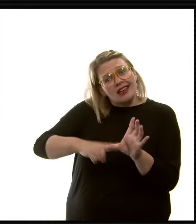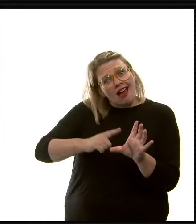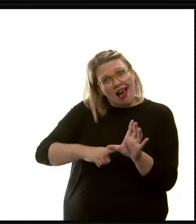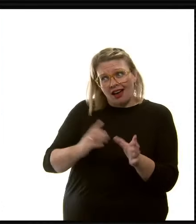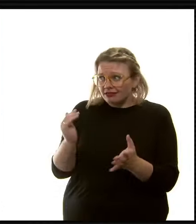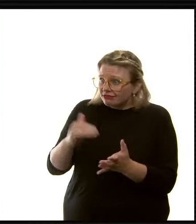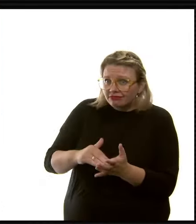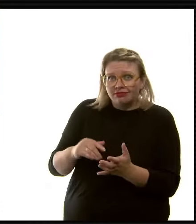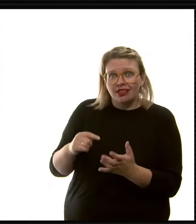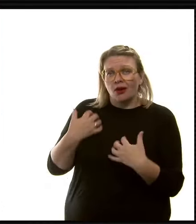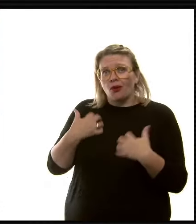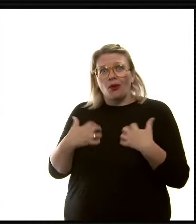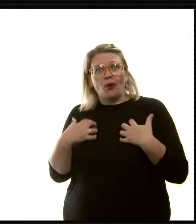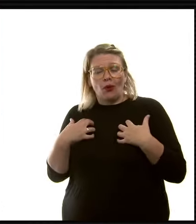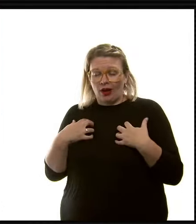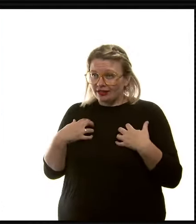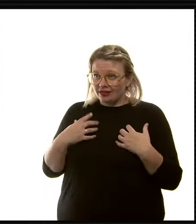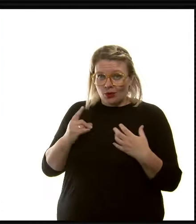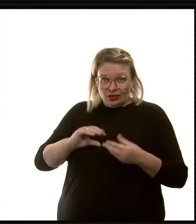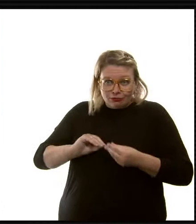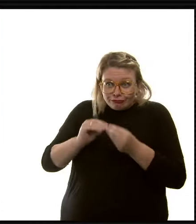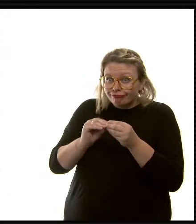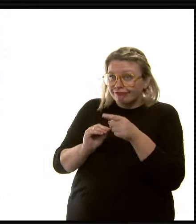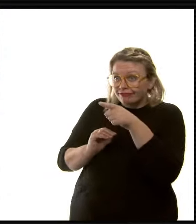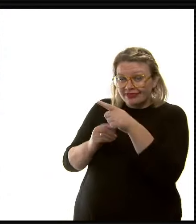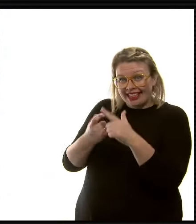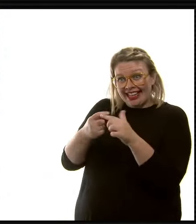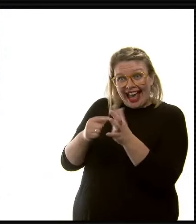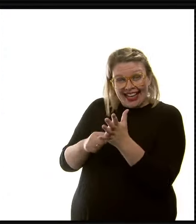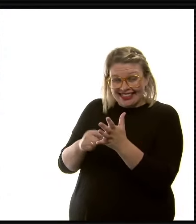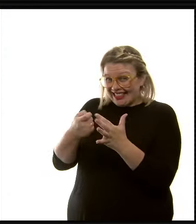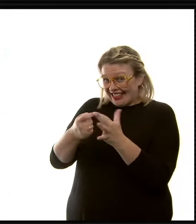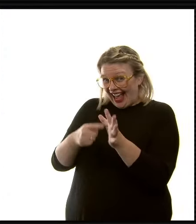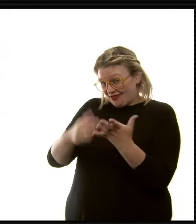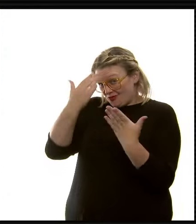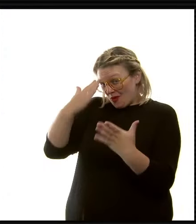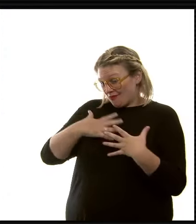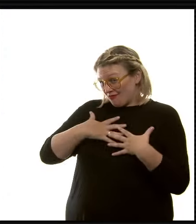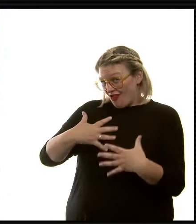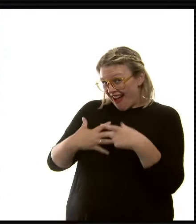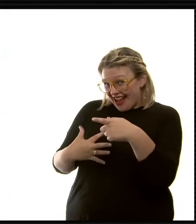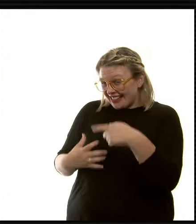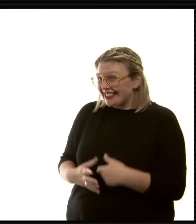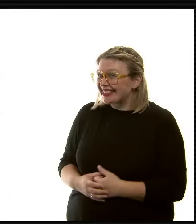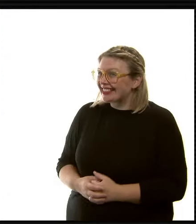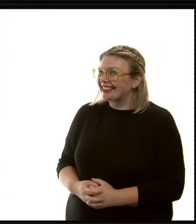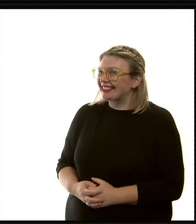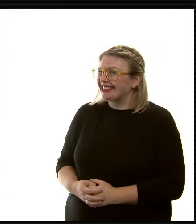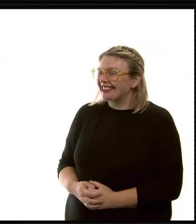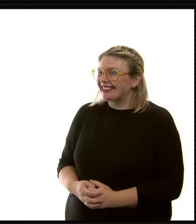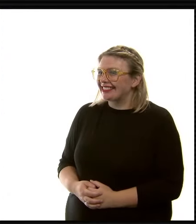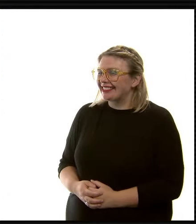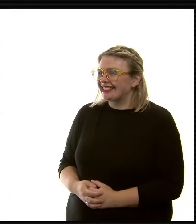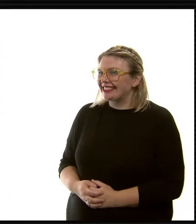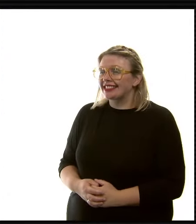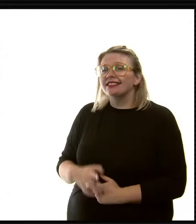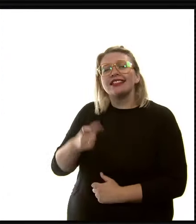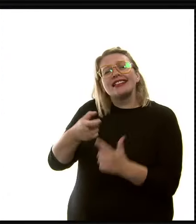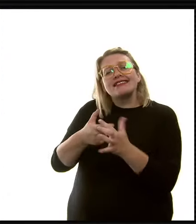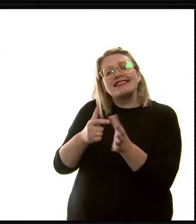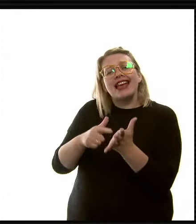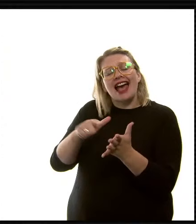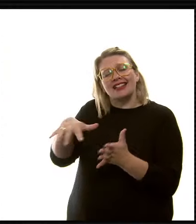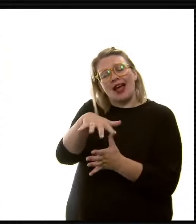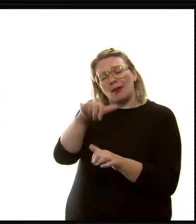I am super excited to get to show it to Kat. She has no idea what we're about to show her. We know her family have been huge